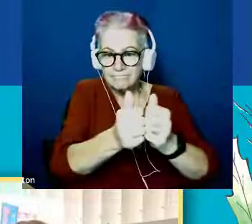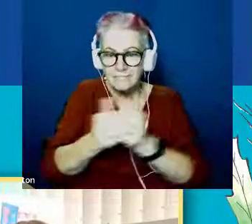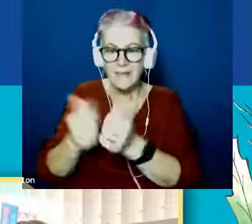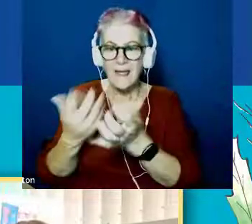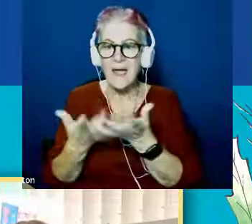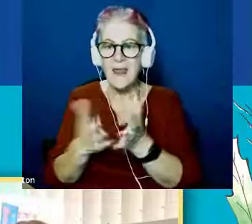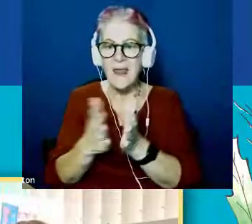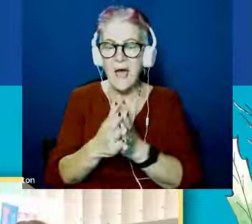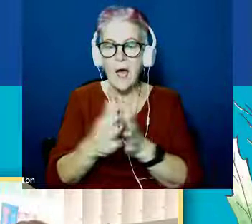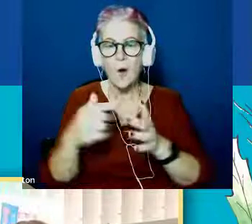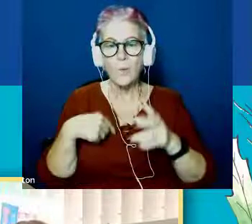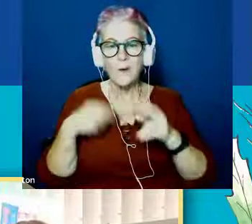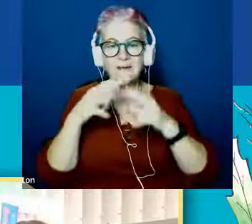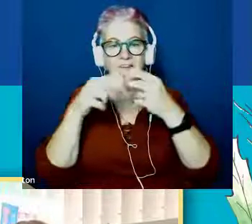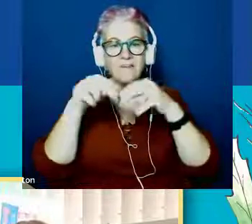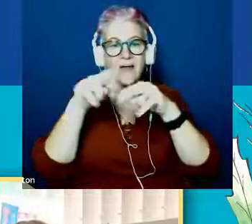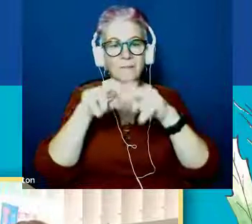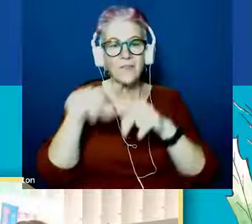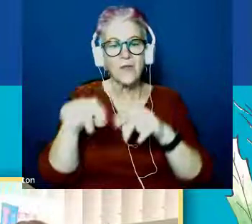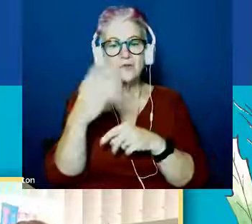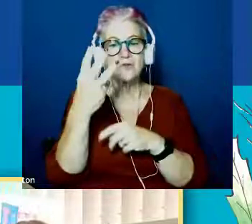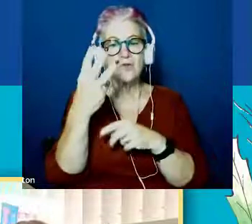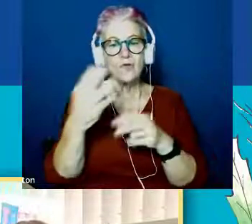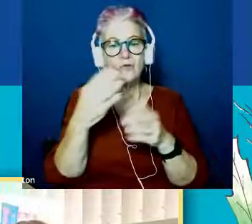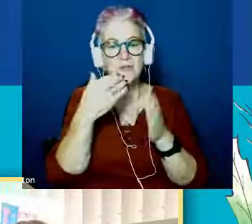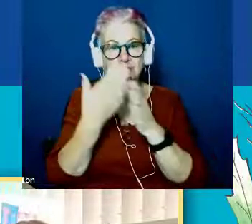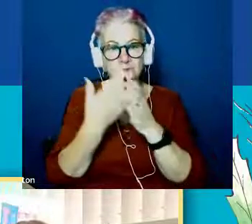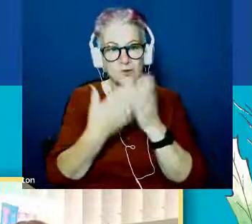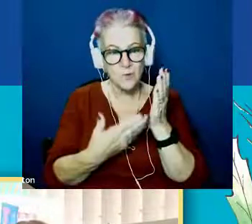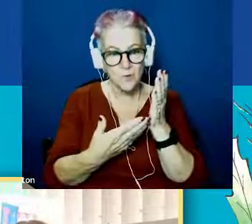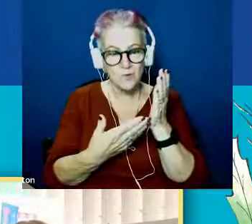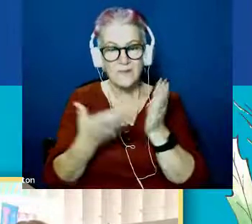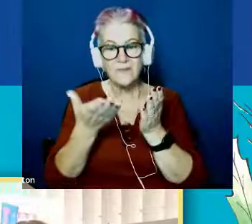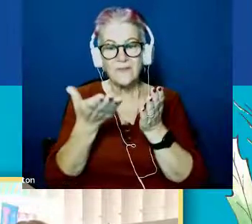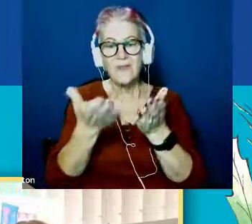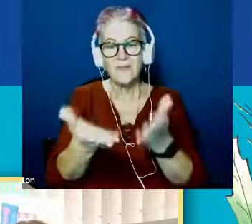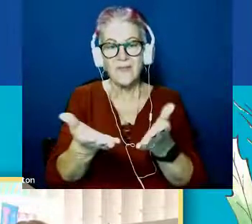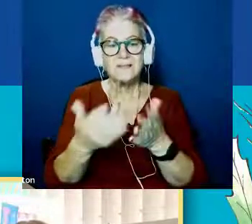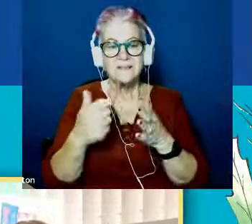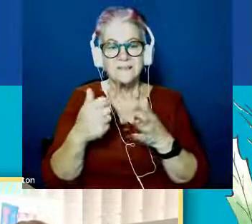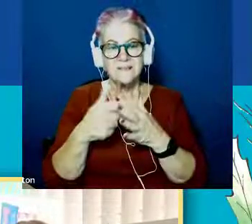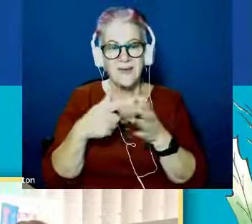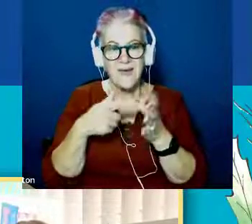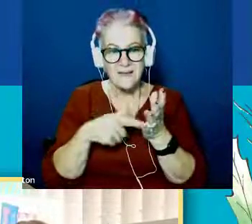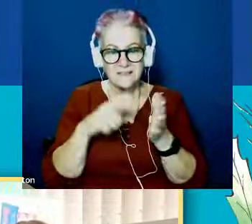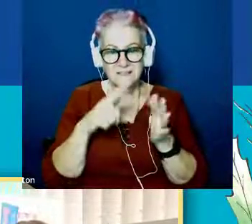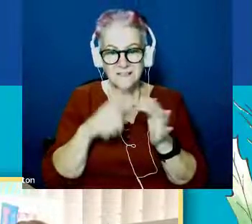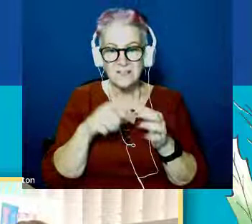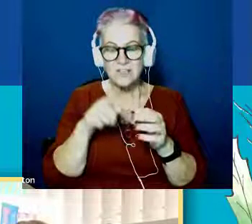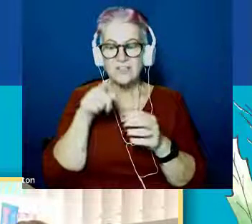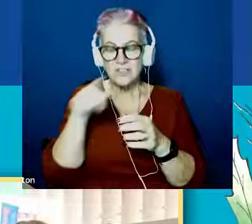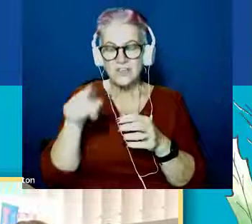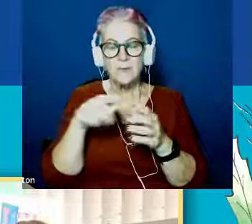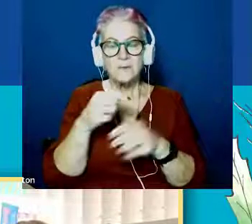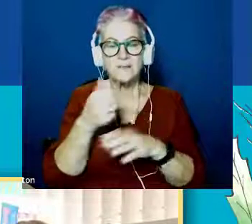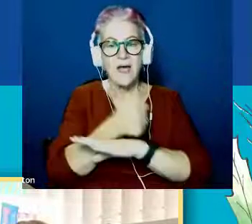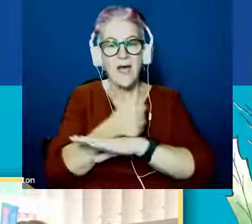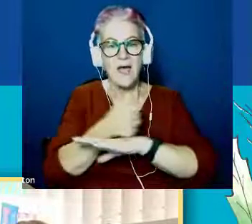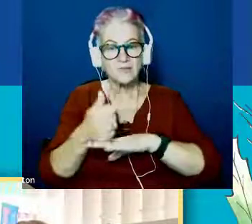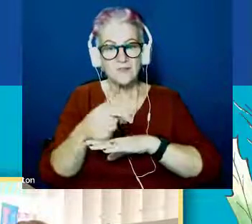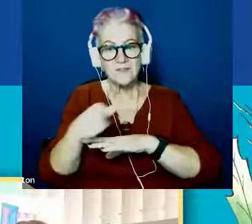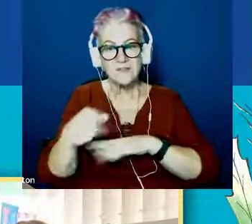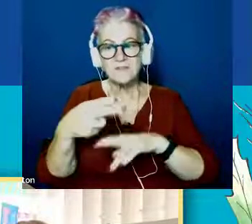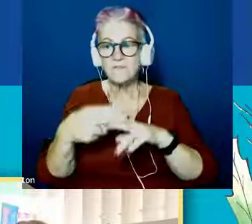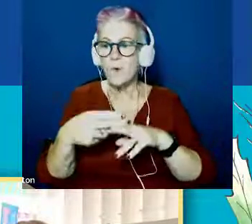3 stories. So this is Kate. So she was our performer for the day, and we were able to work